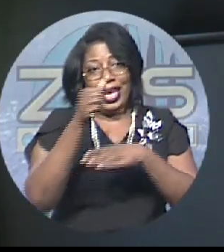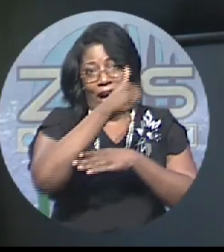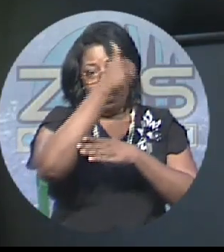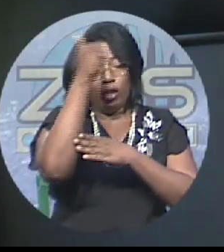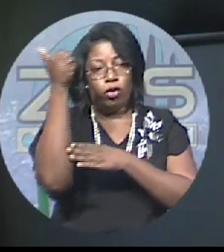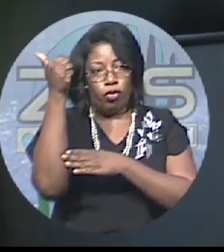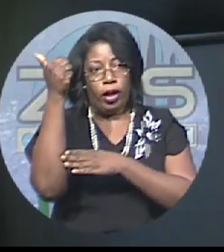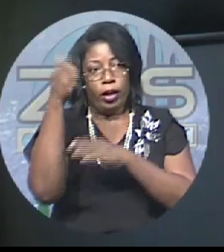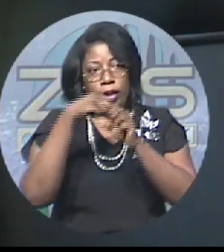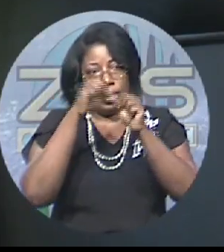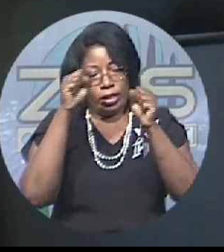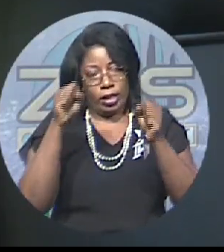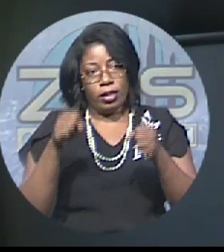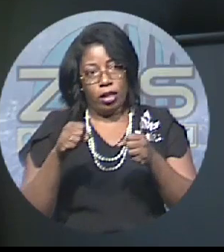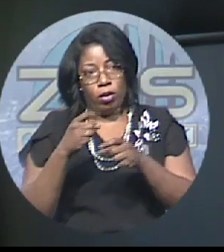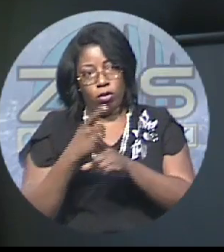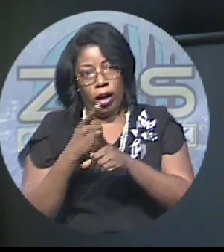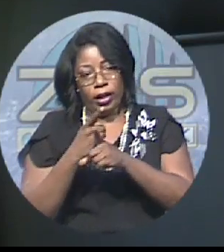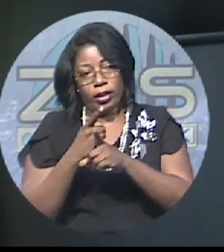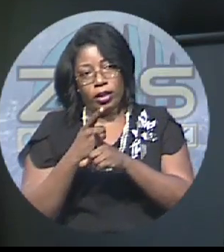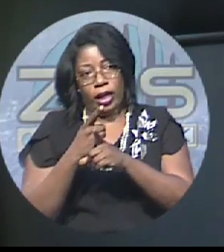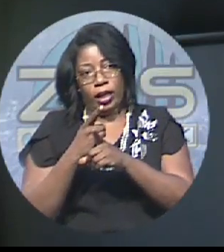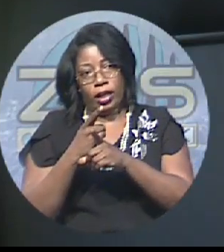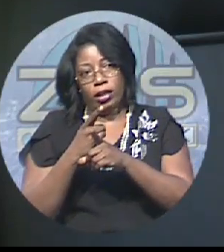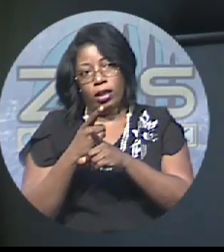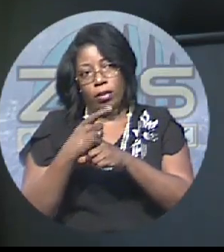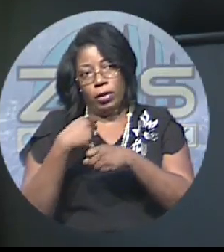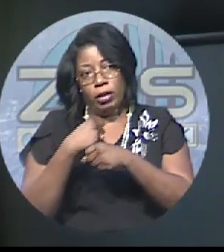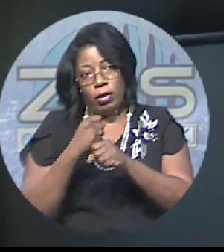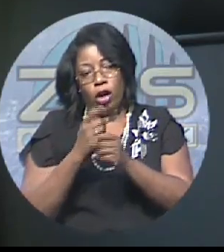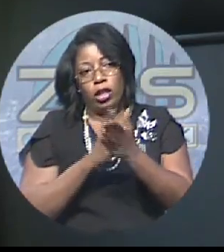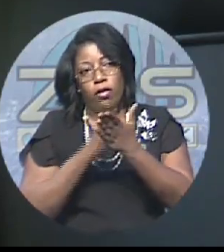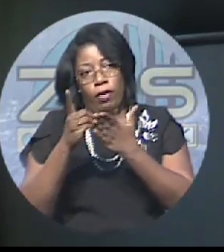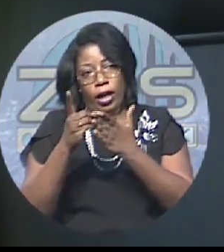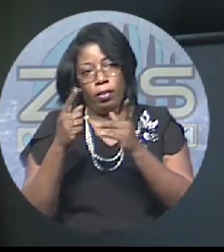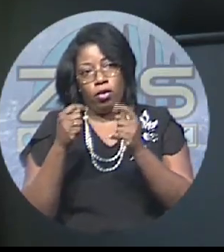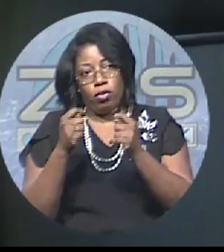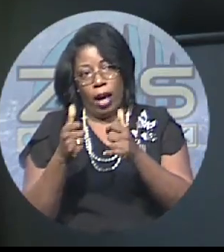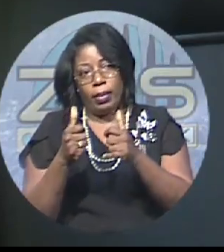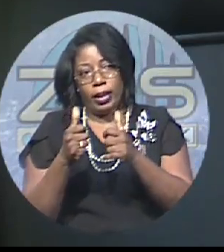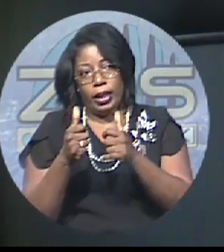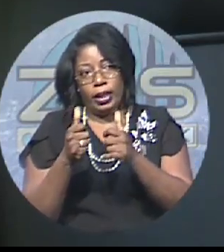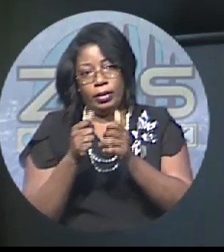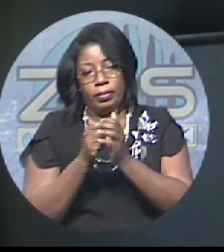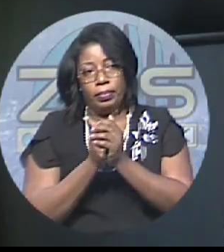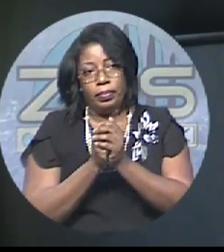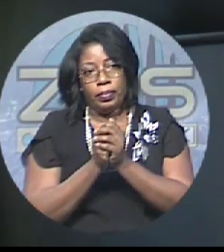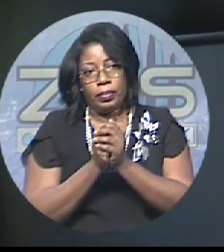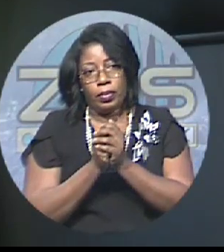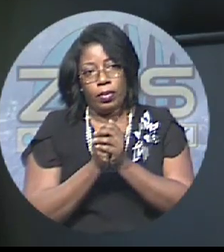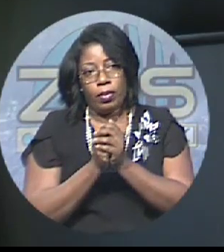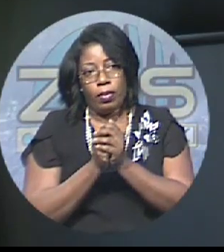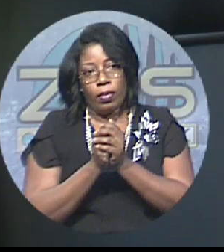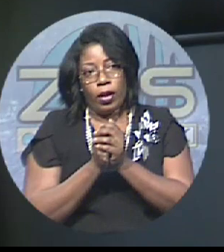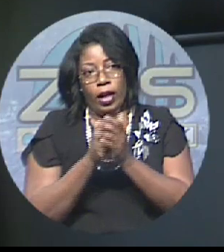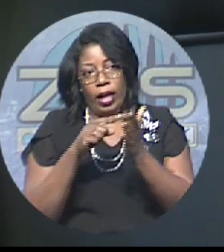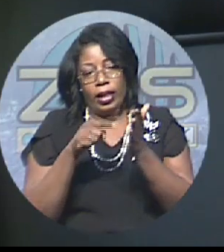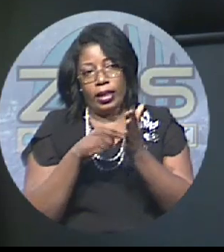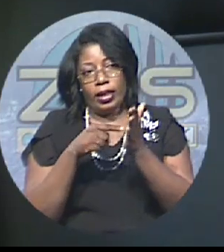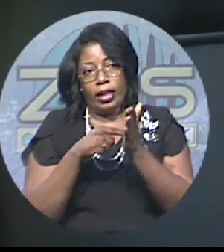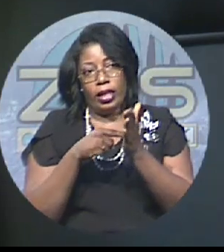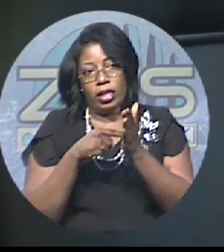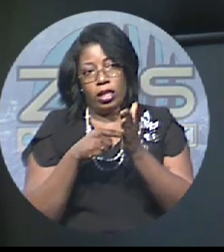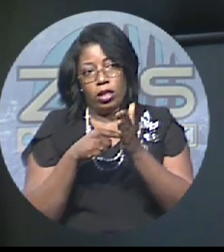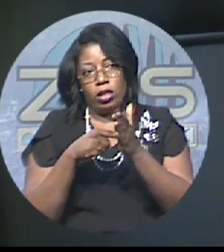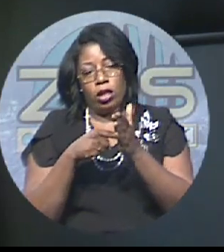favorable, they can intensify very rapidly. We've now again saw that with Hurricane Joaquin, which formed very close